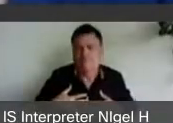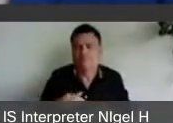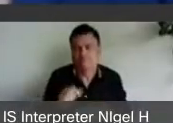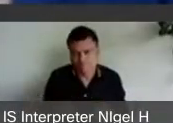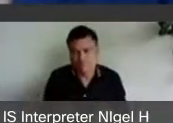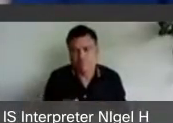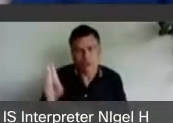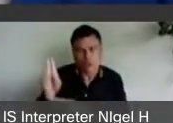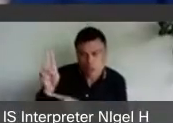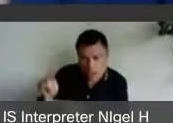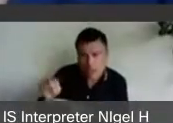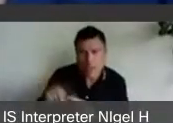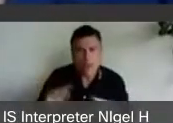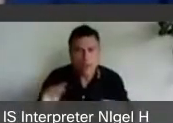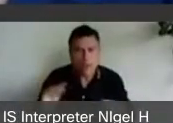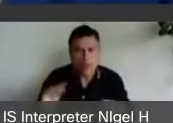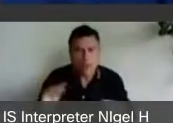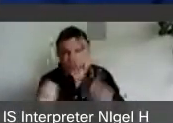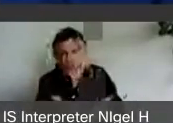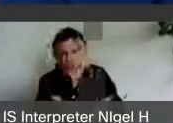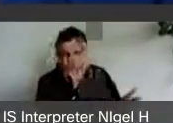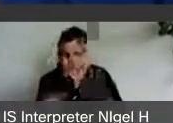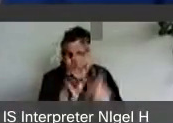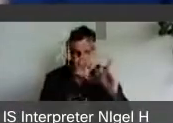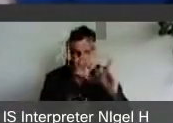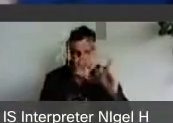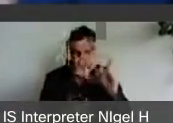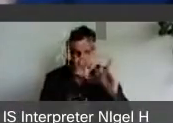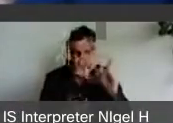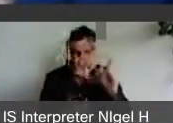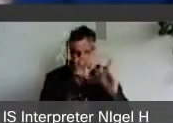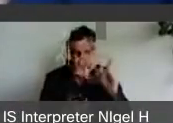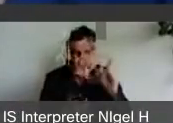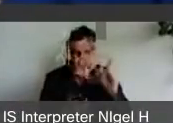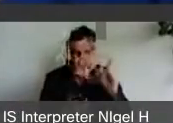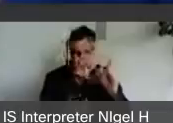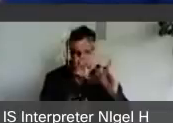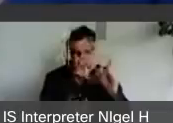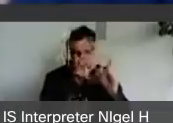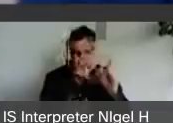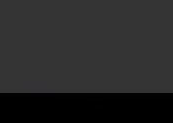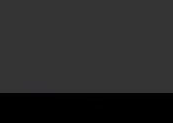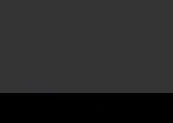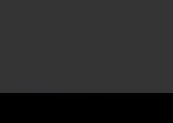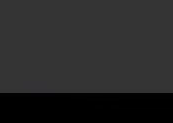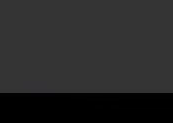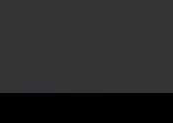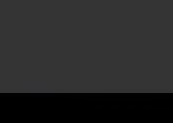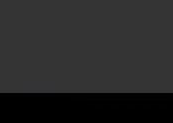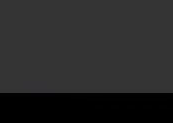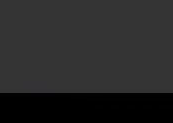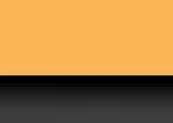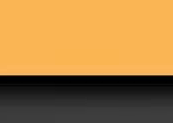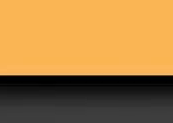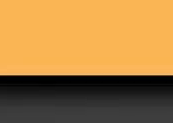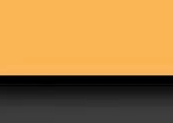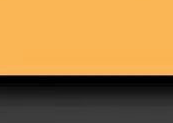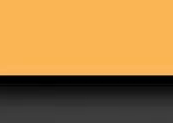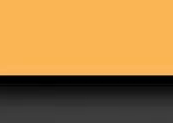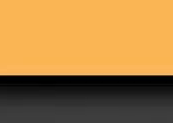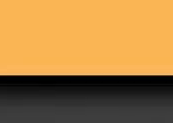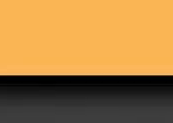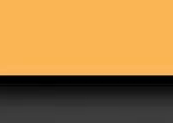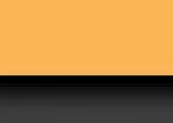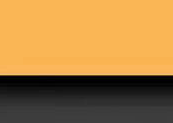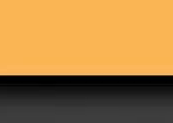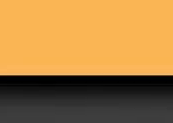for us to overcome this pandemic. I will give the floor back to Jayathma. And before that, here is a collection of